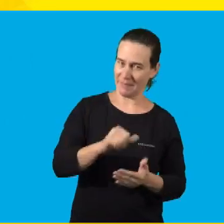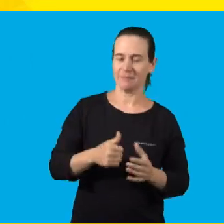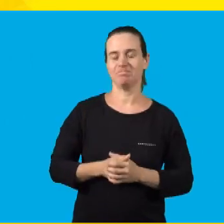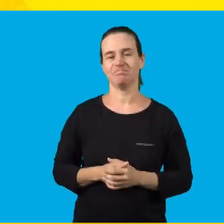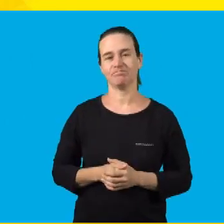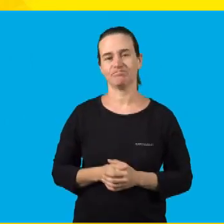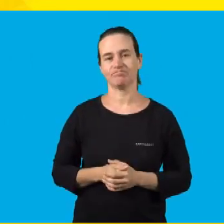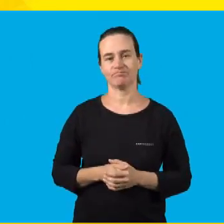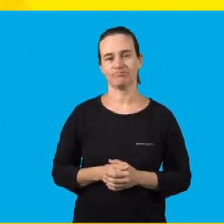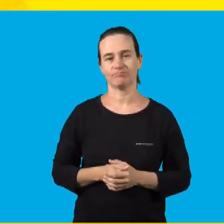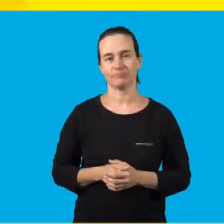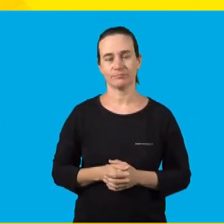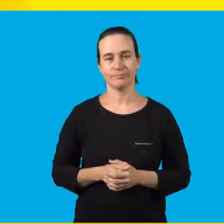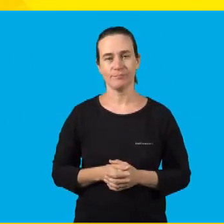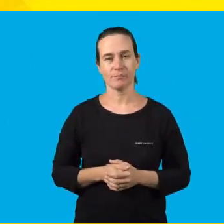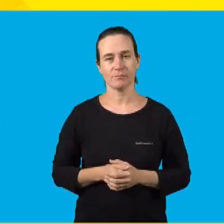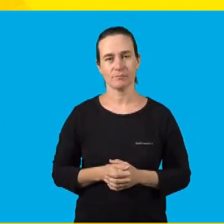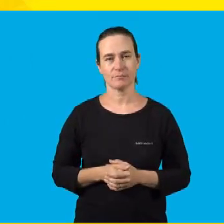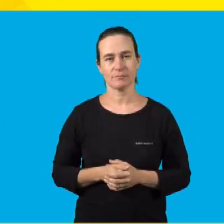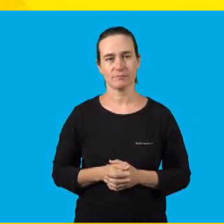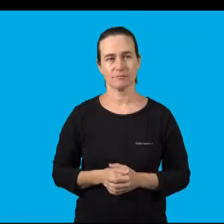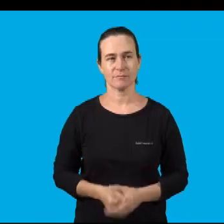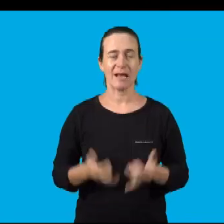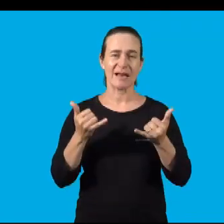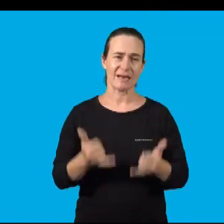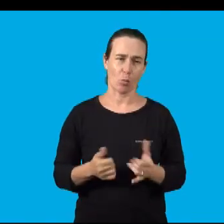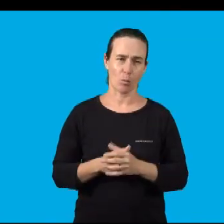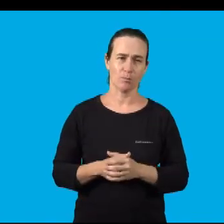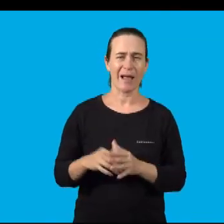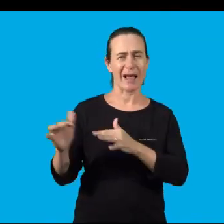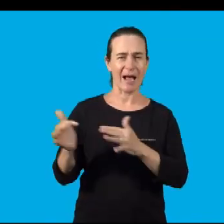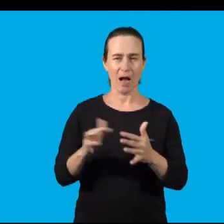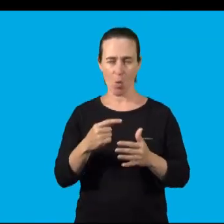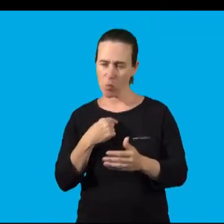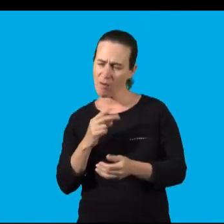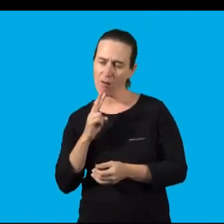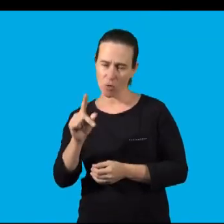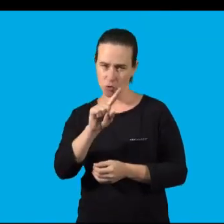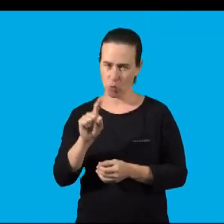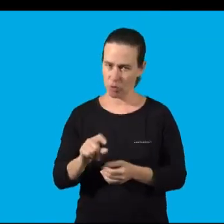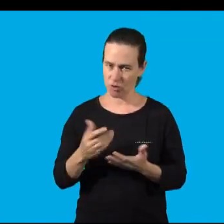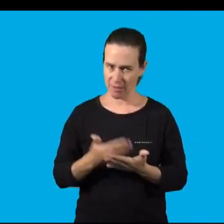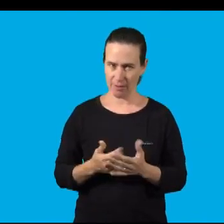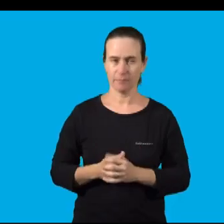Welcome back. Now, let's look at some ways of which we're going to approach the question.